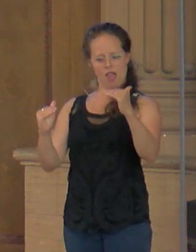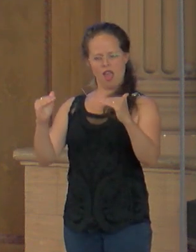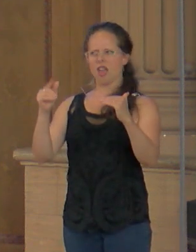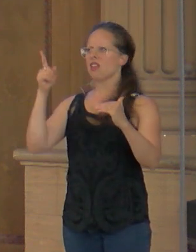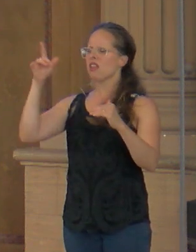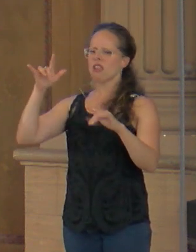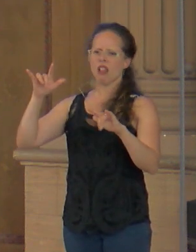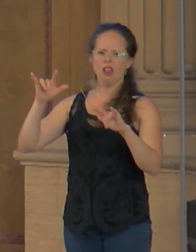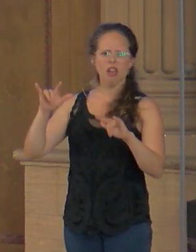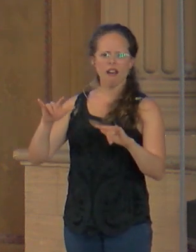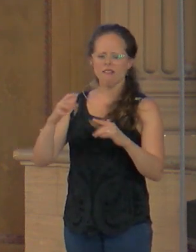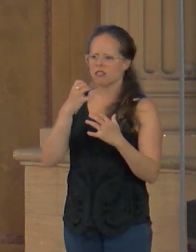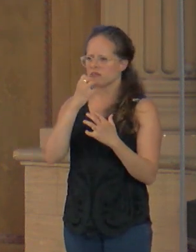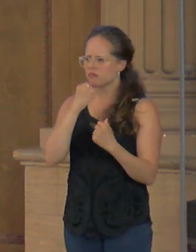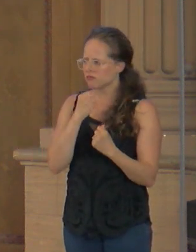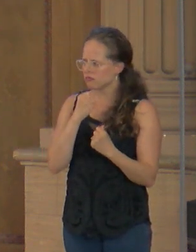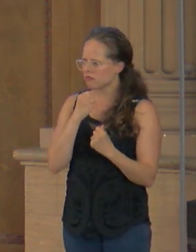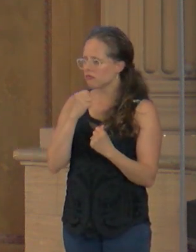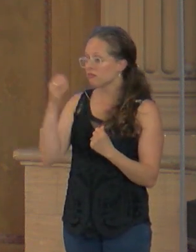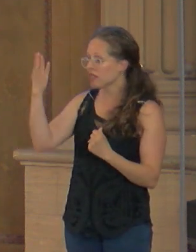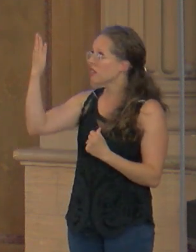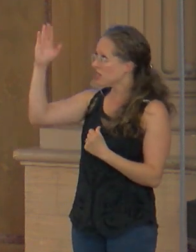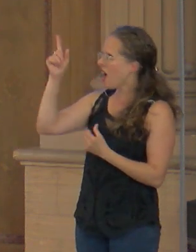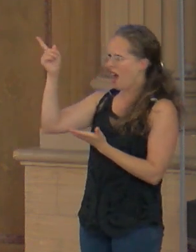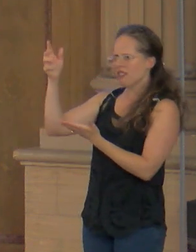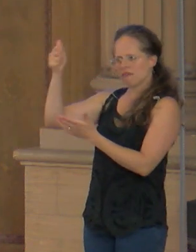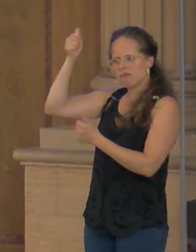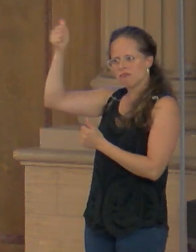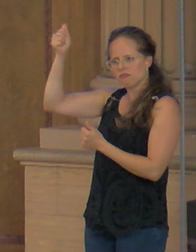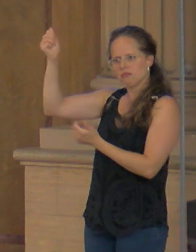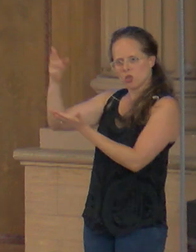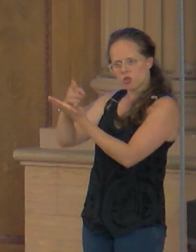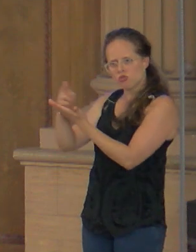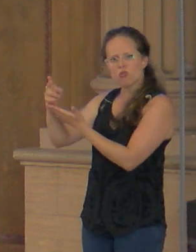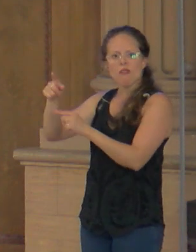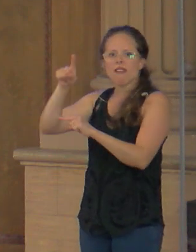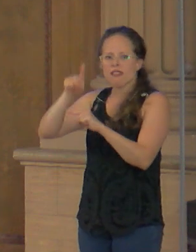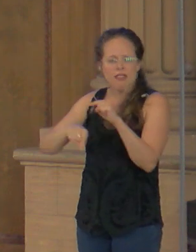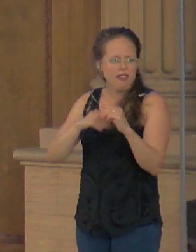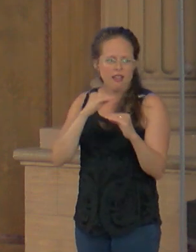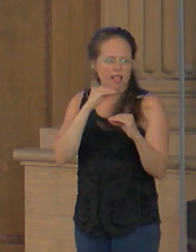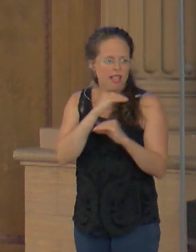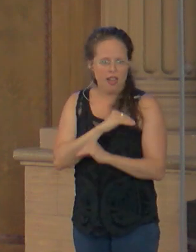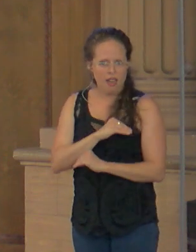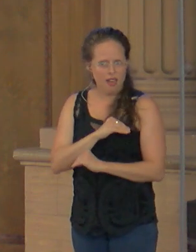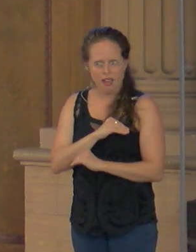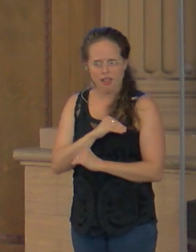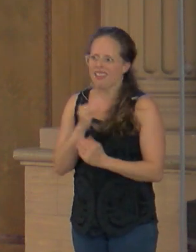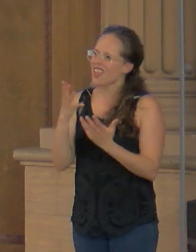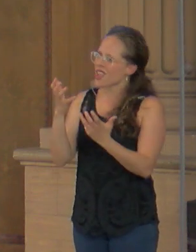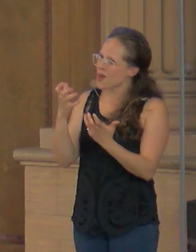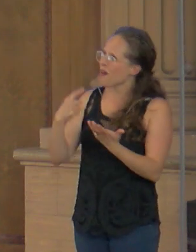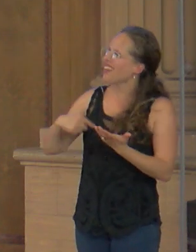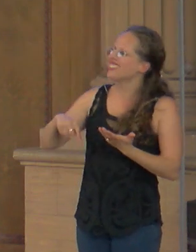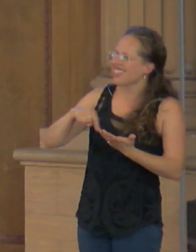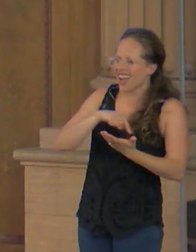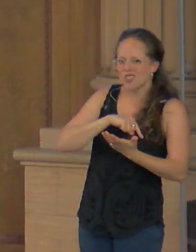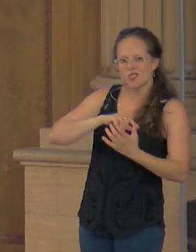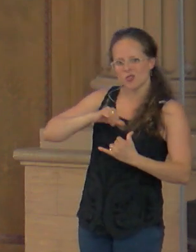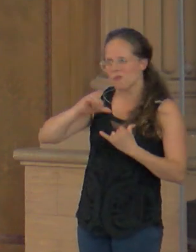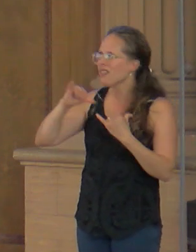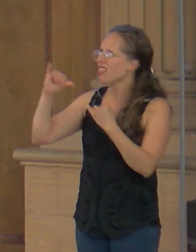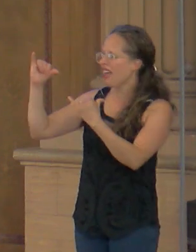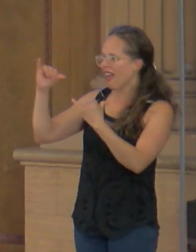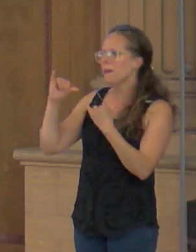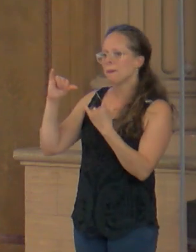measures. God is true, and God can't lie, and he wants those who are made in his image to be true like he is true. And so a big principle